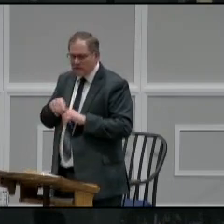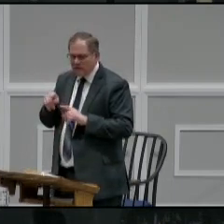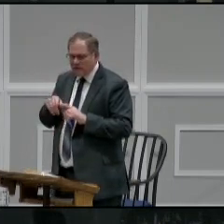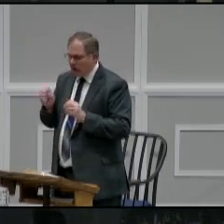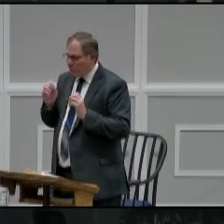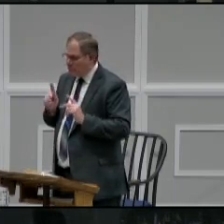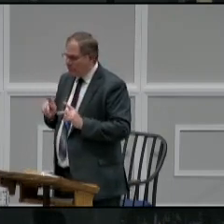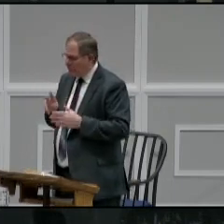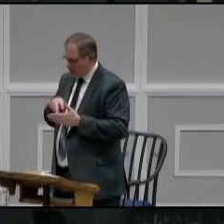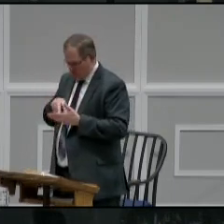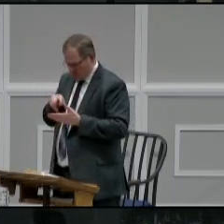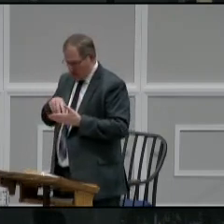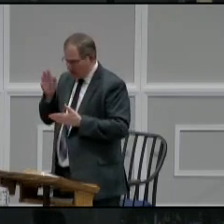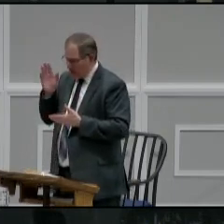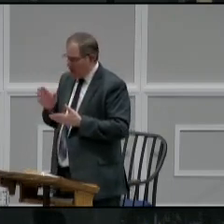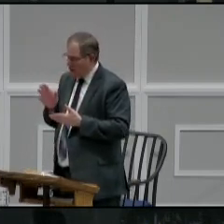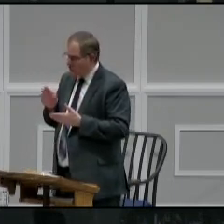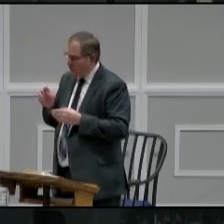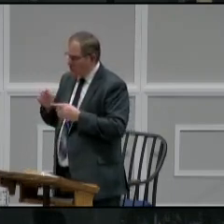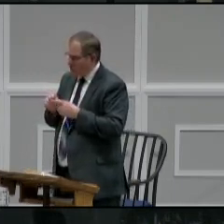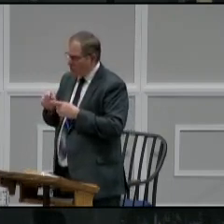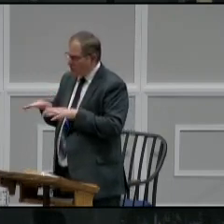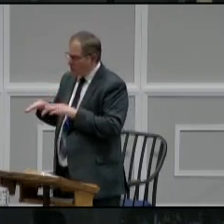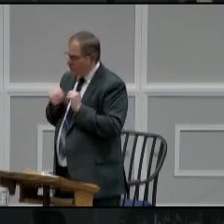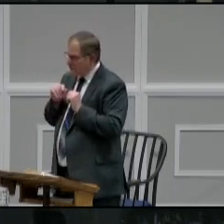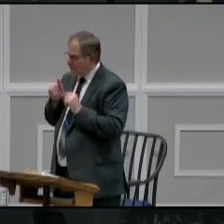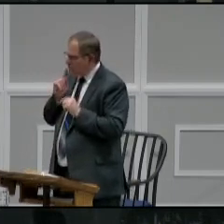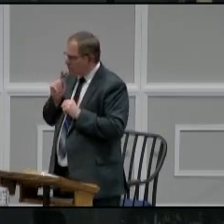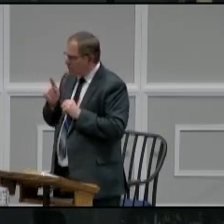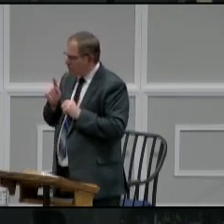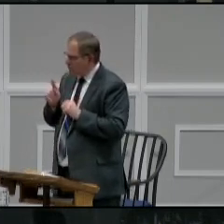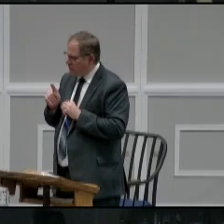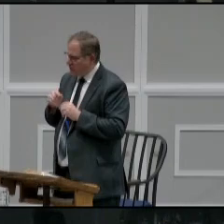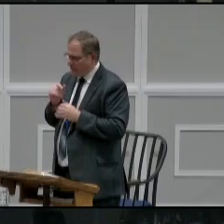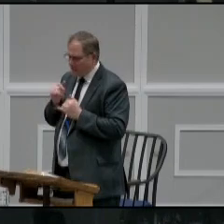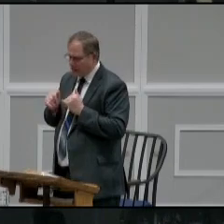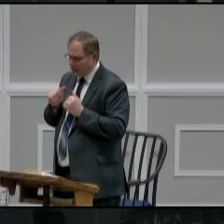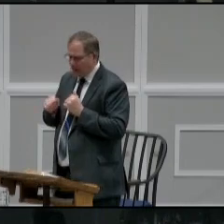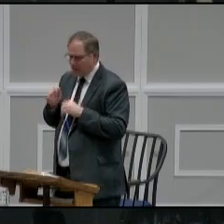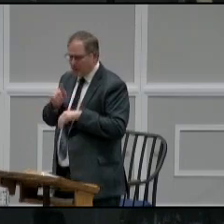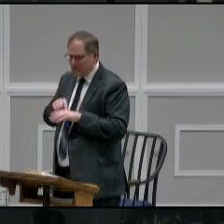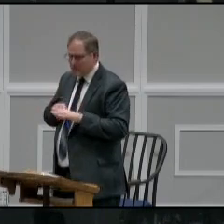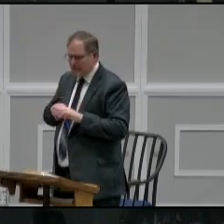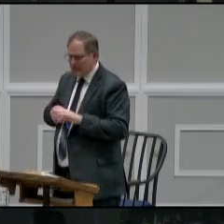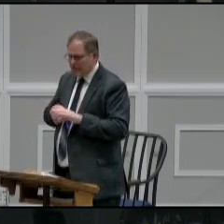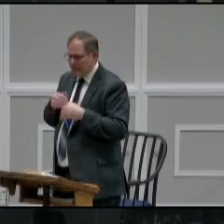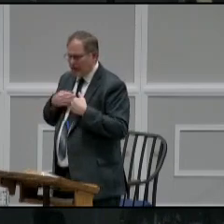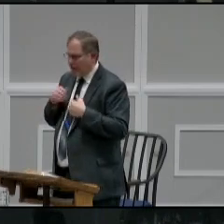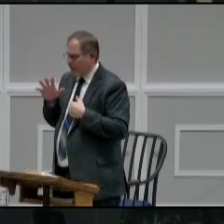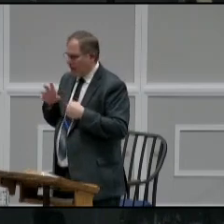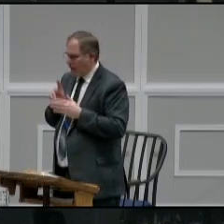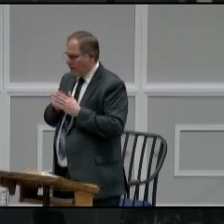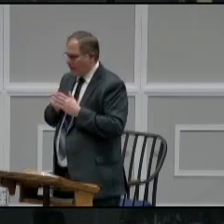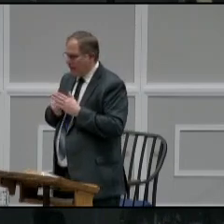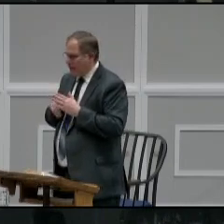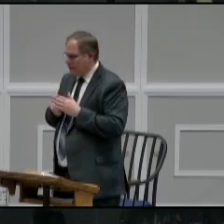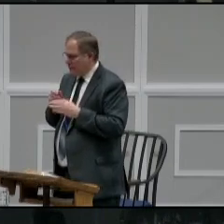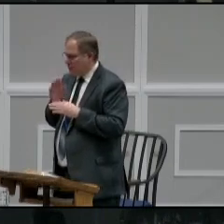and we can't rest and be at peace. It's because every time we sit down and we do have 5 minutes of quiet, here out comes the